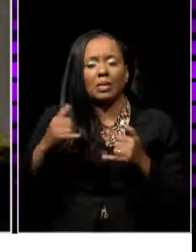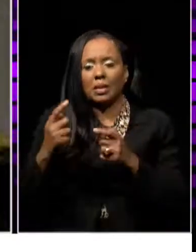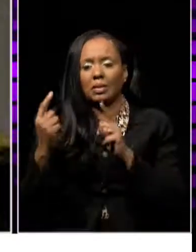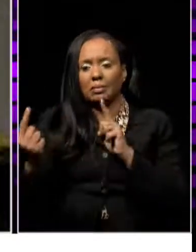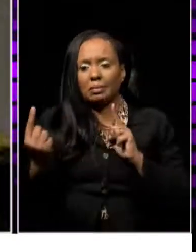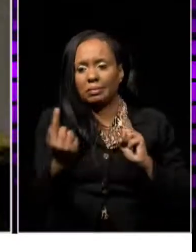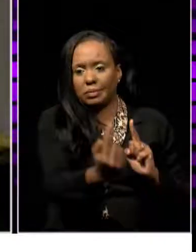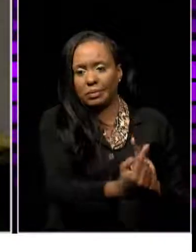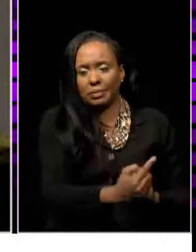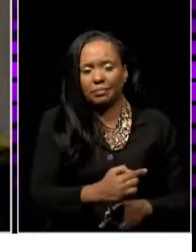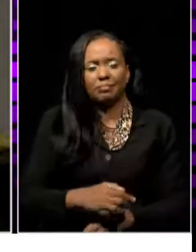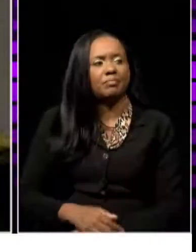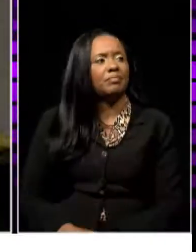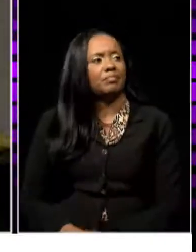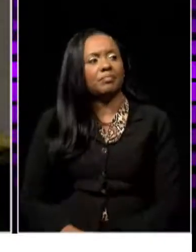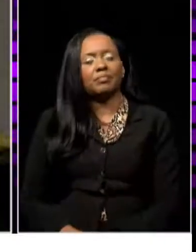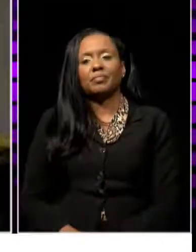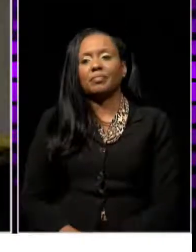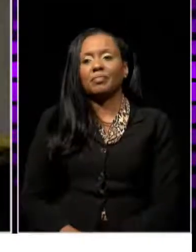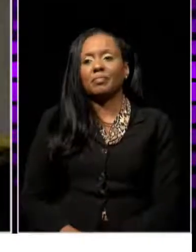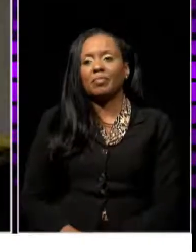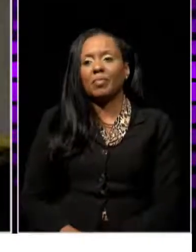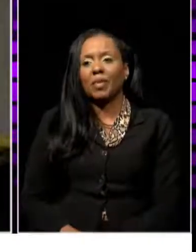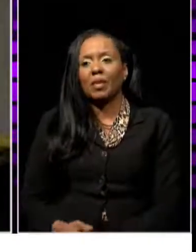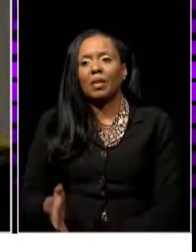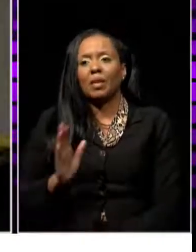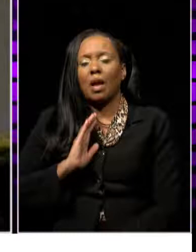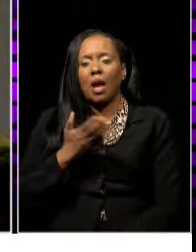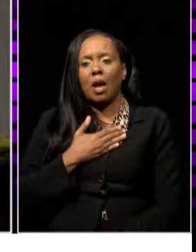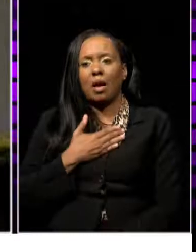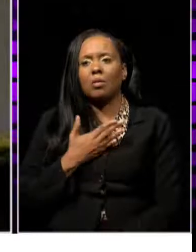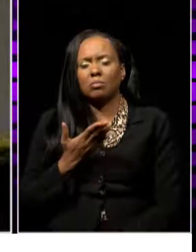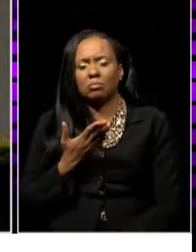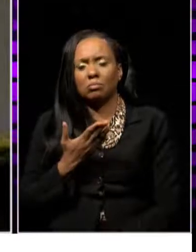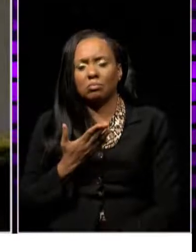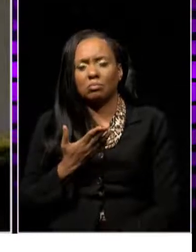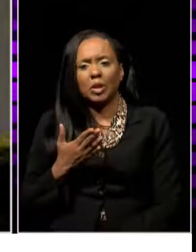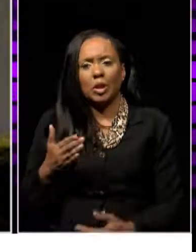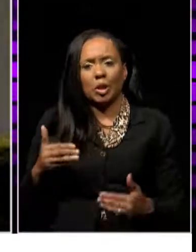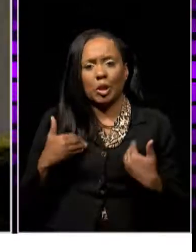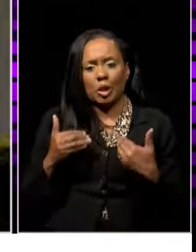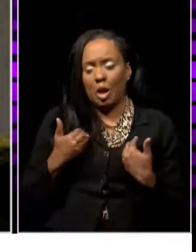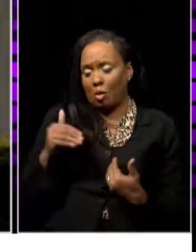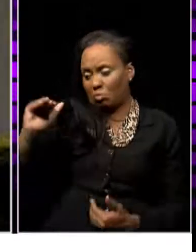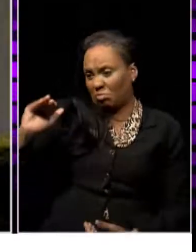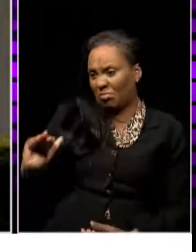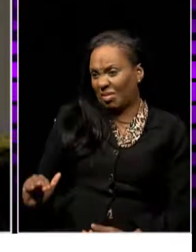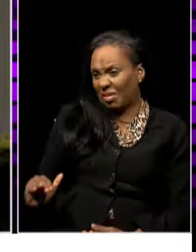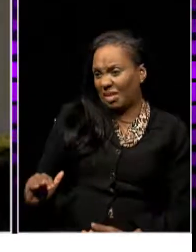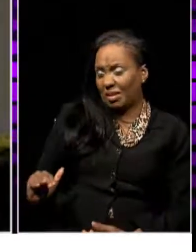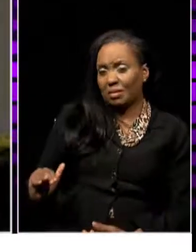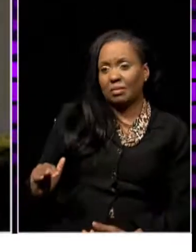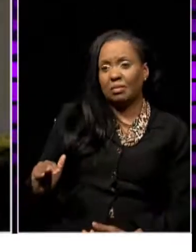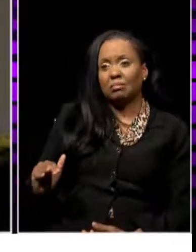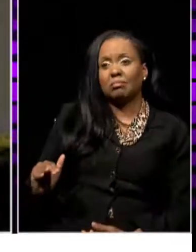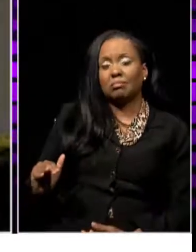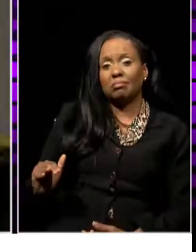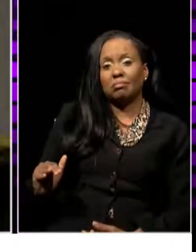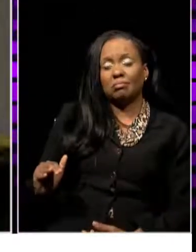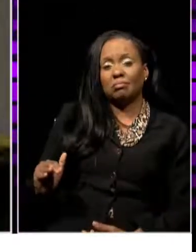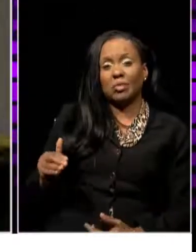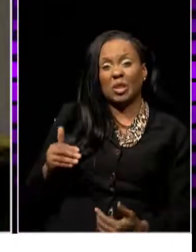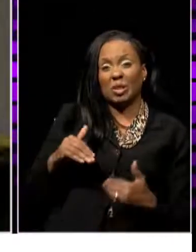distance. So the early childhood department is a higher mountain to climb, because we are the foundation and we're